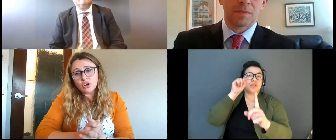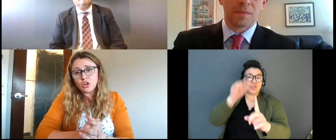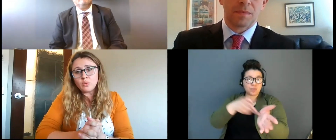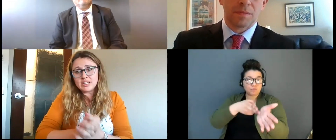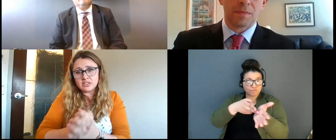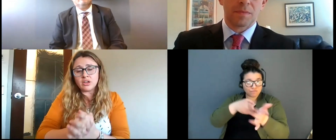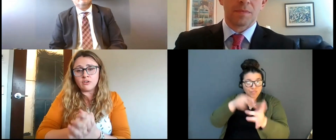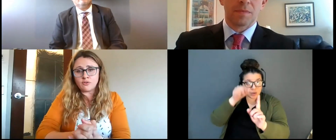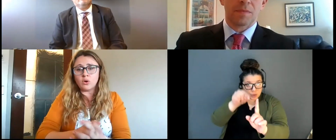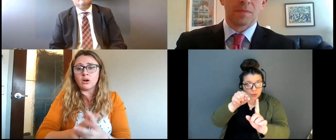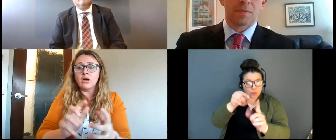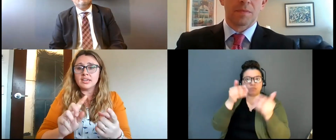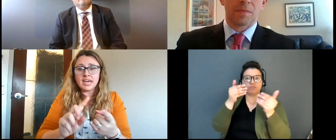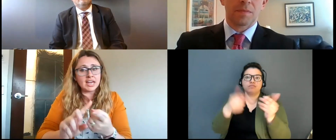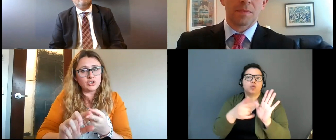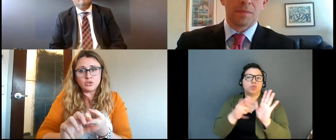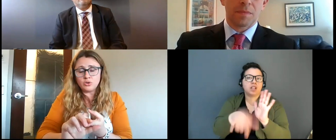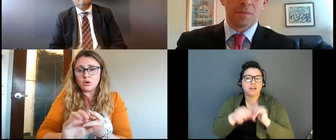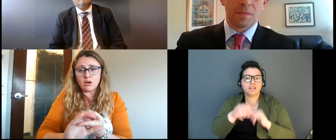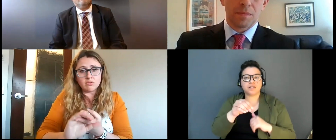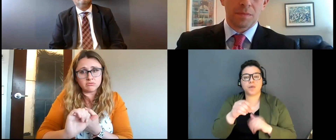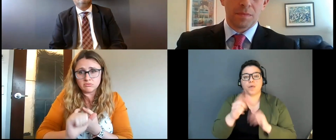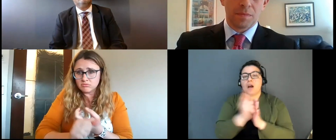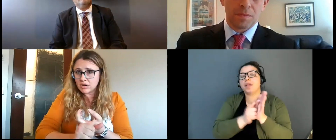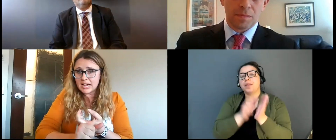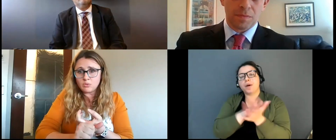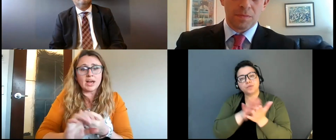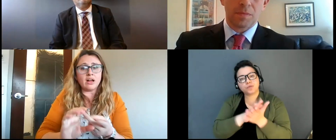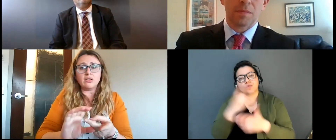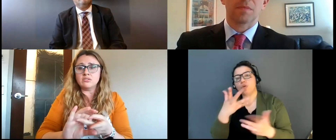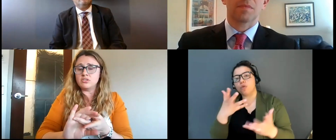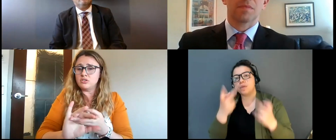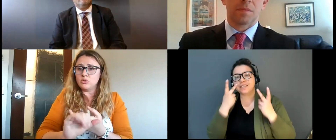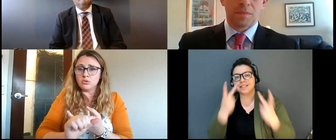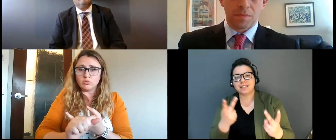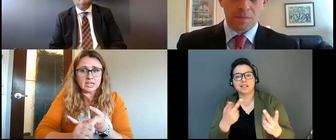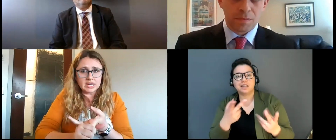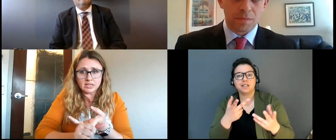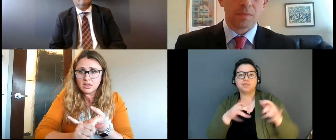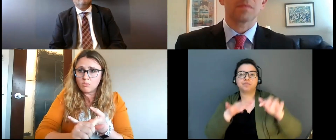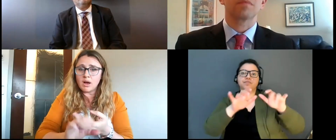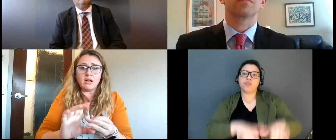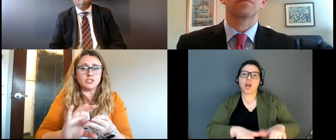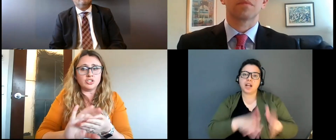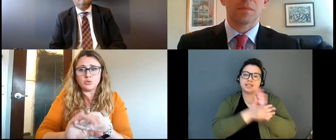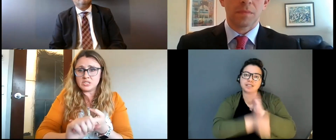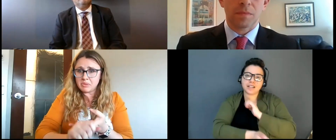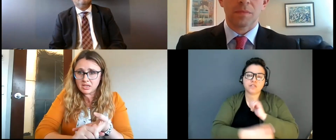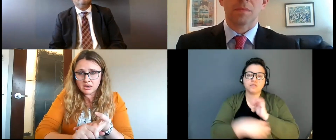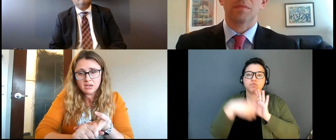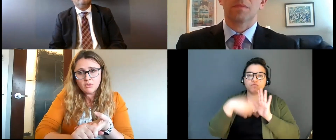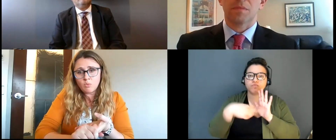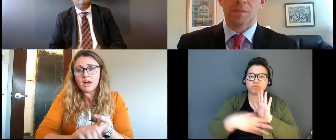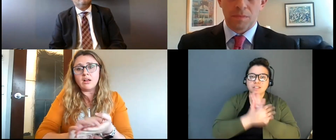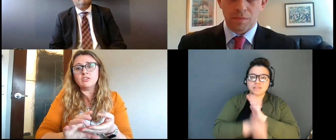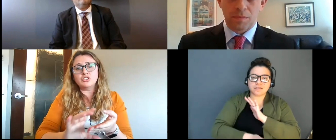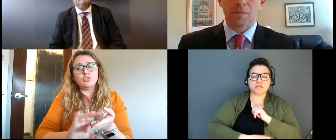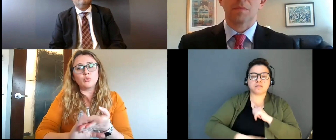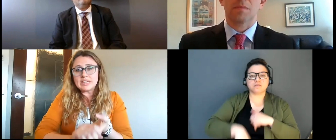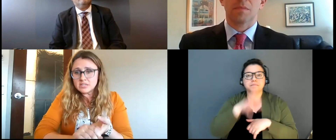schools are always looking for, can you write well? Do you read well? Do you speak